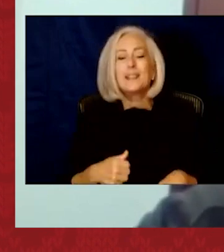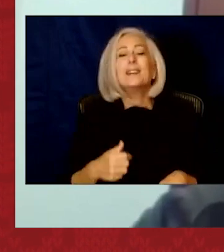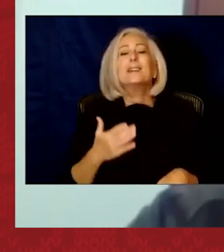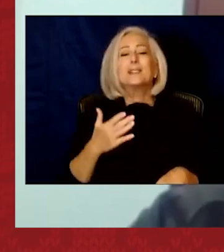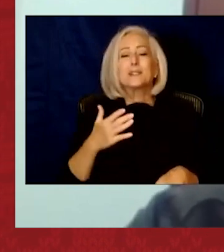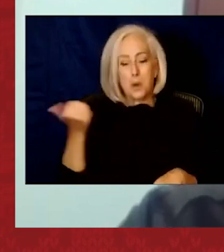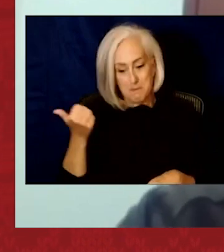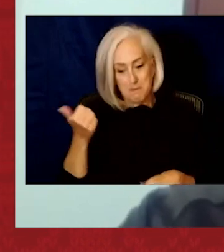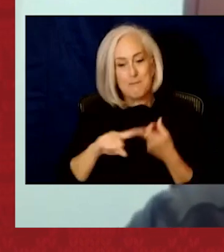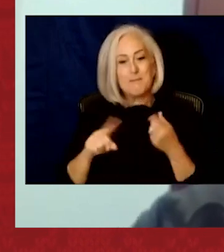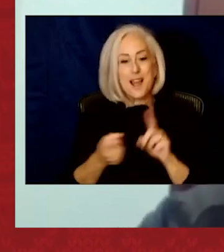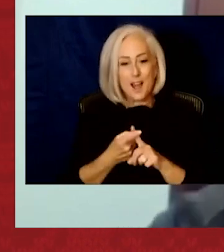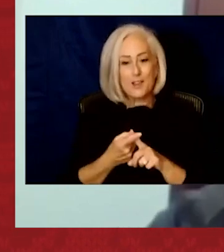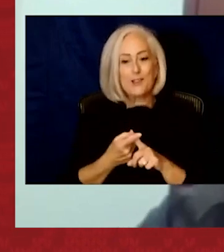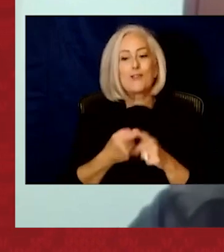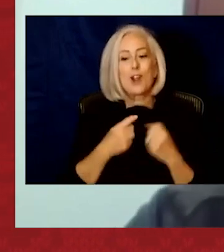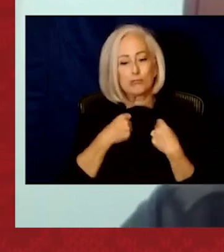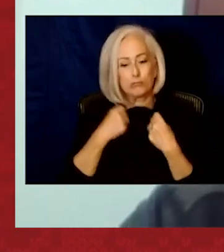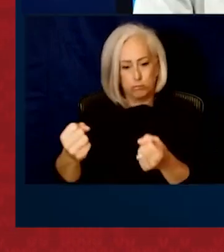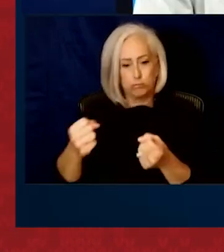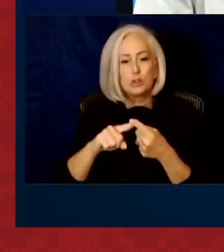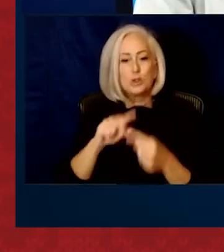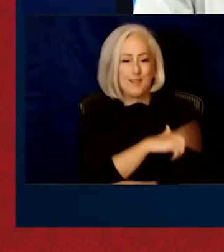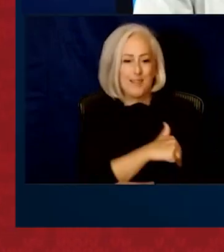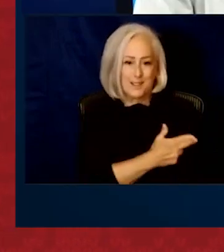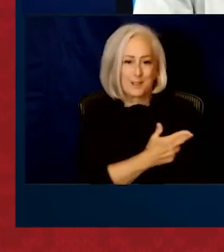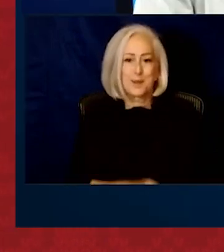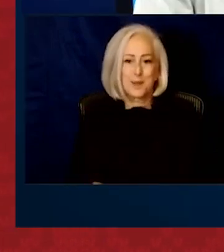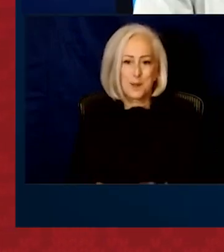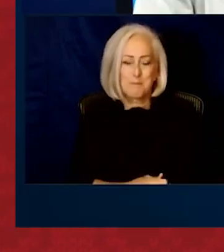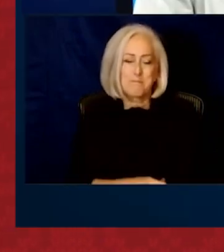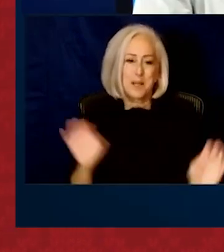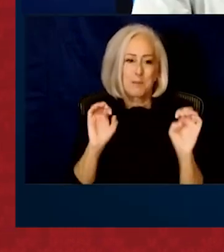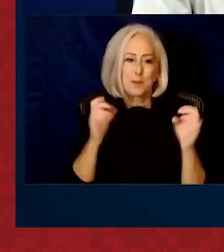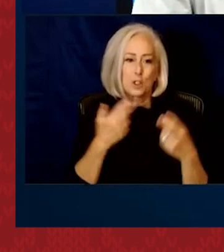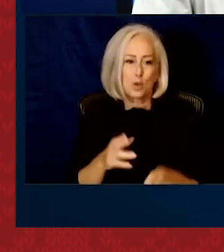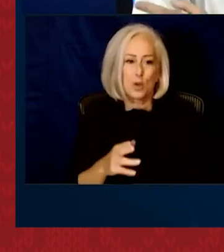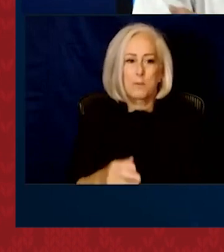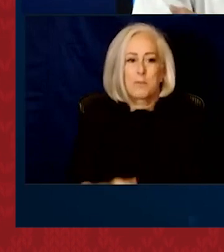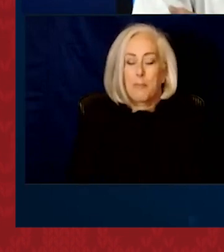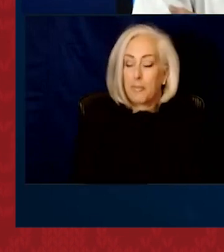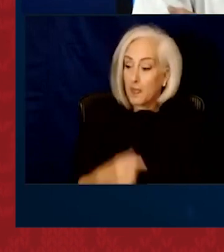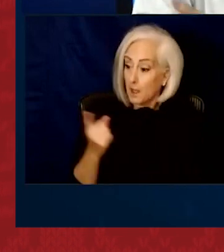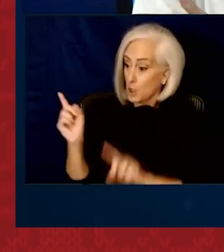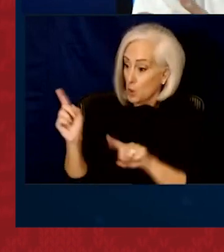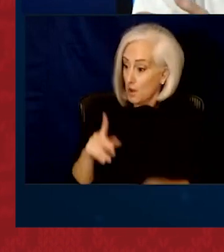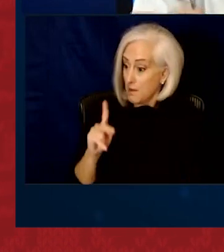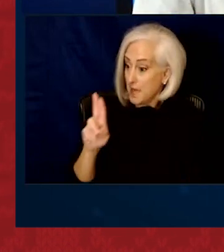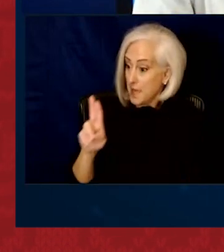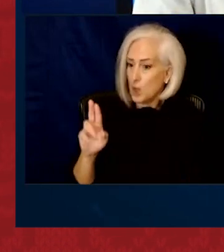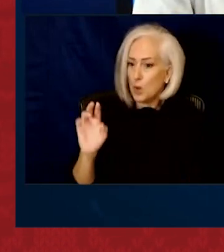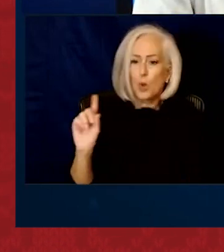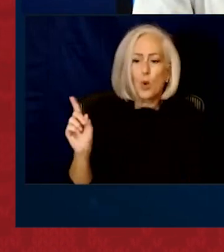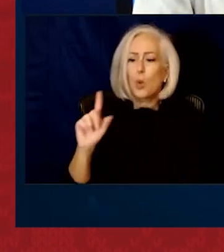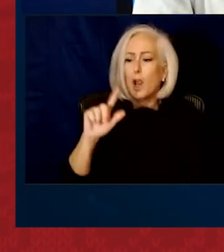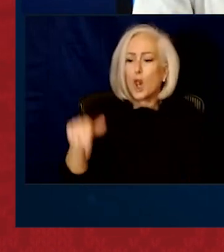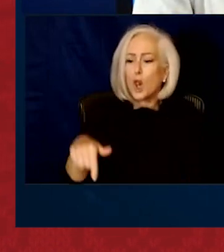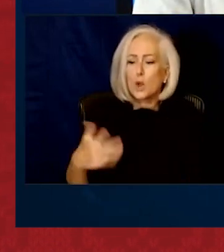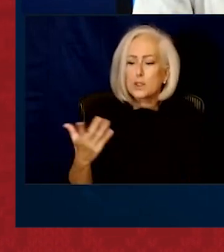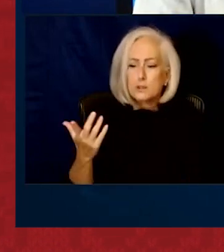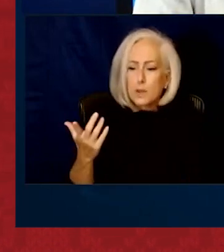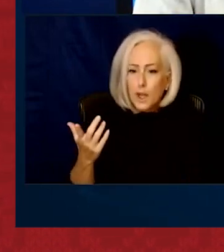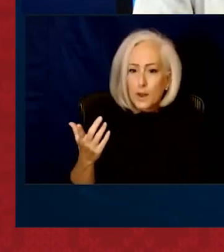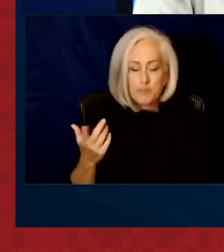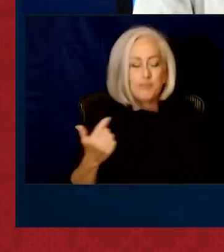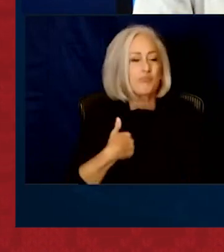mine take me to the hospital in All right, the ER. and did you end up here at KU or did you go to Lawrence? Where'd you go? No, I